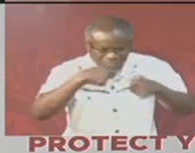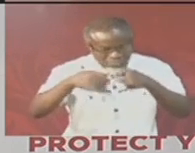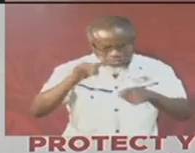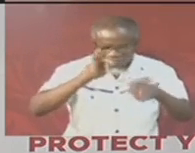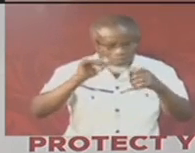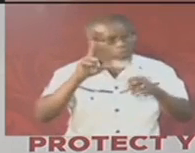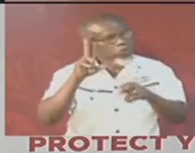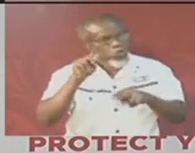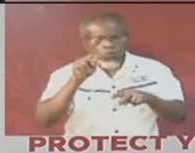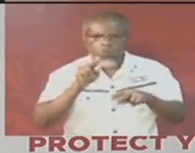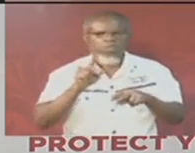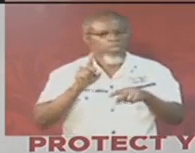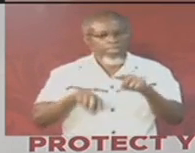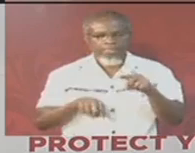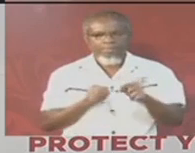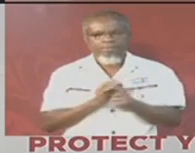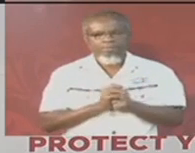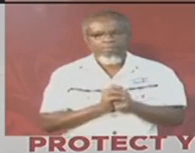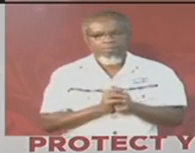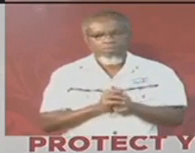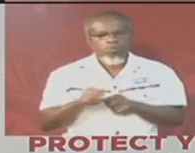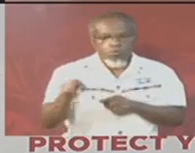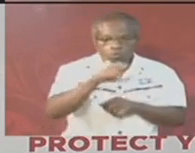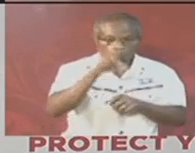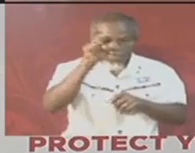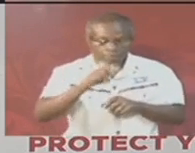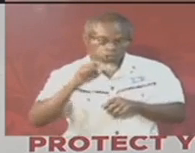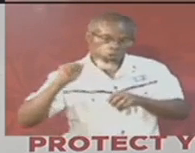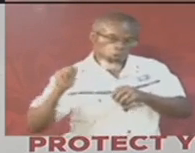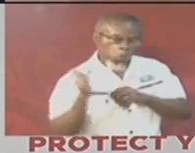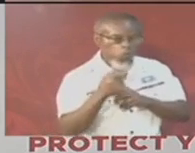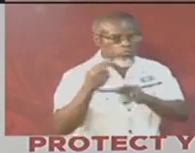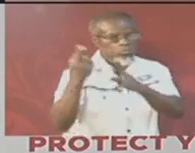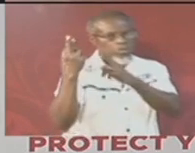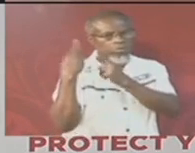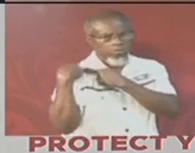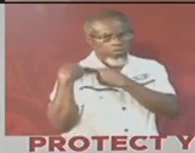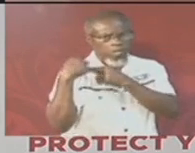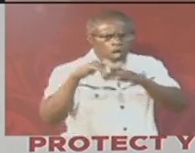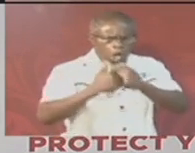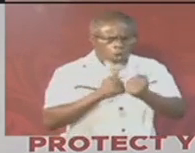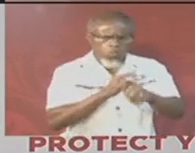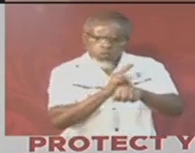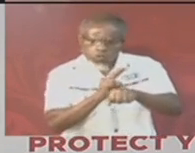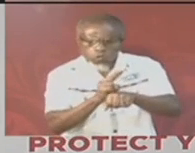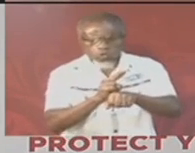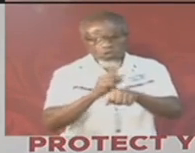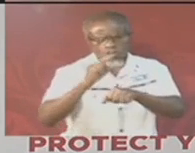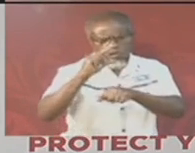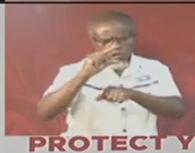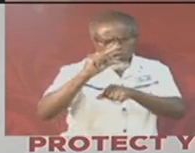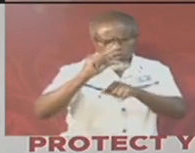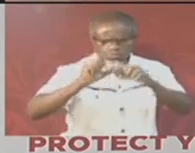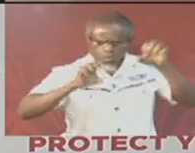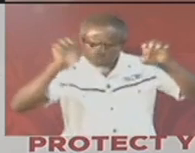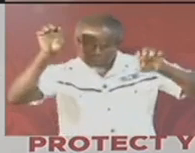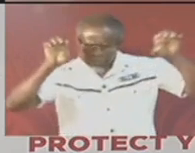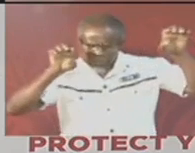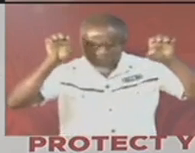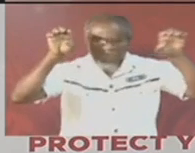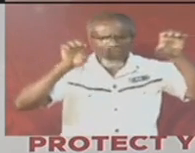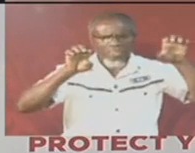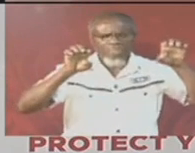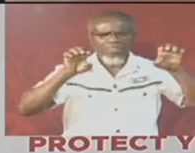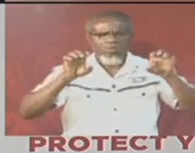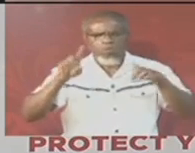be responsible in how we use the gyms, how we go to bars to take out our